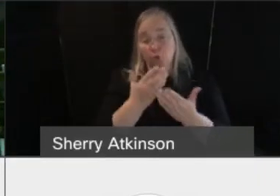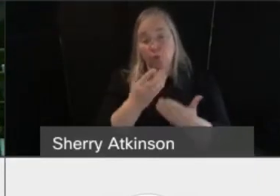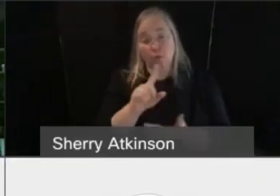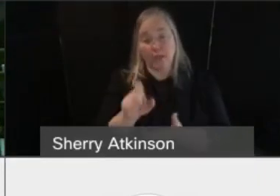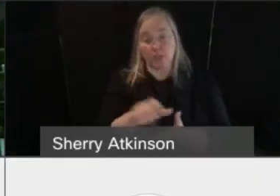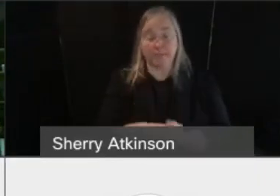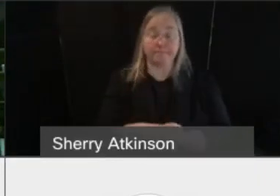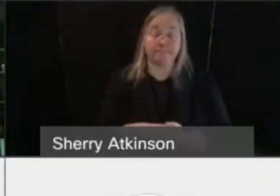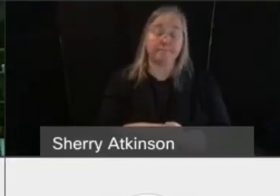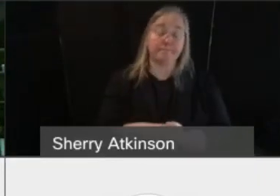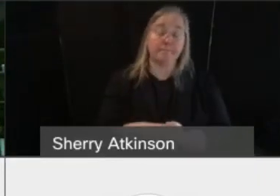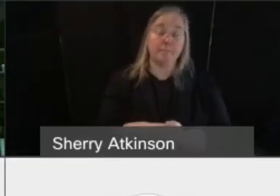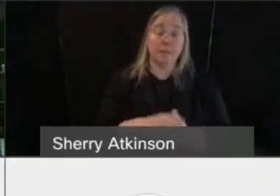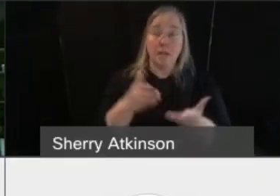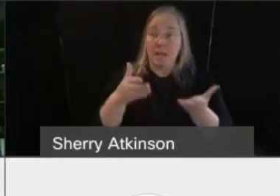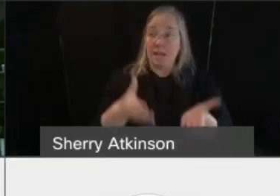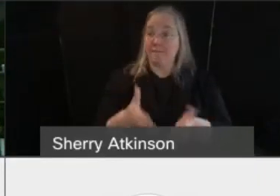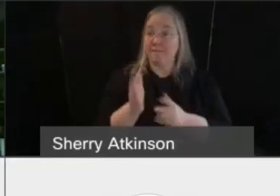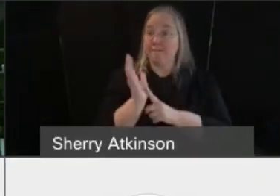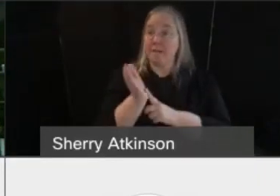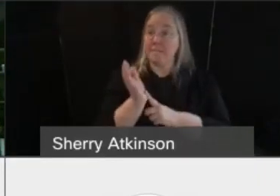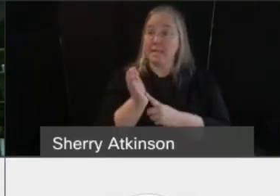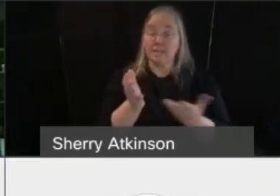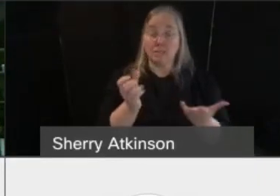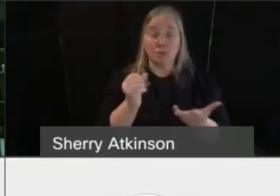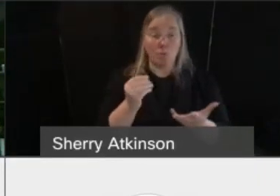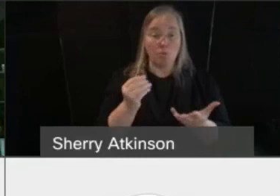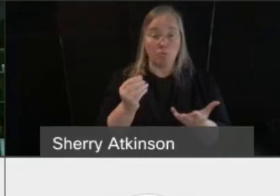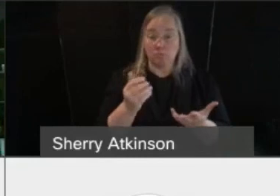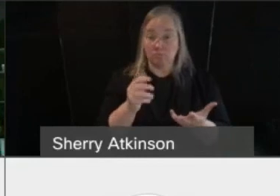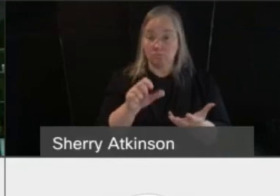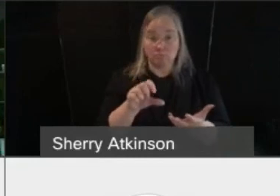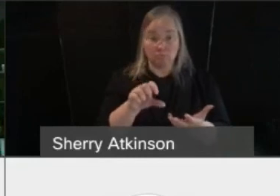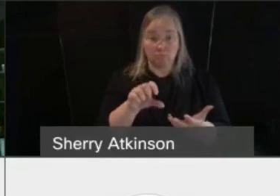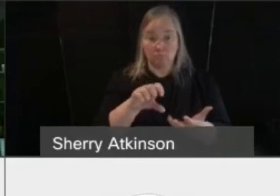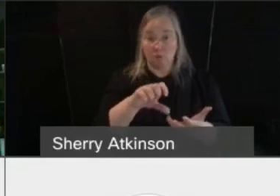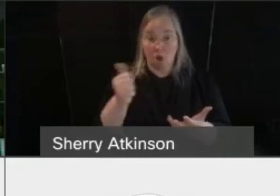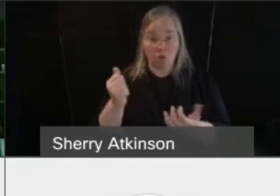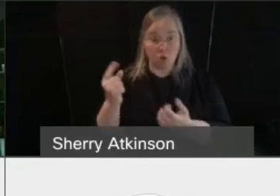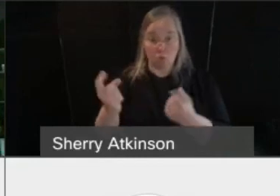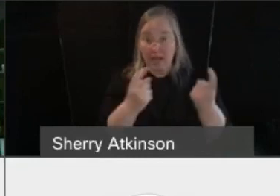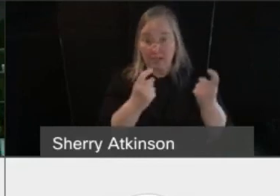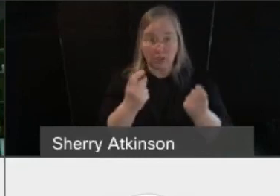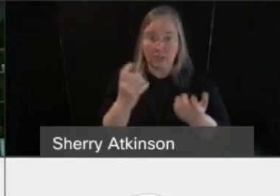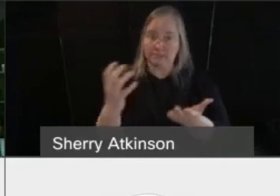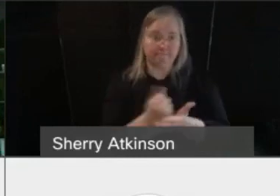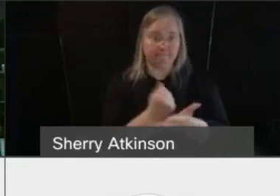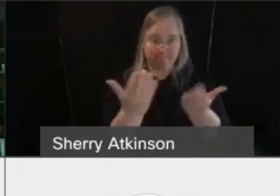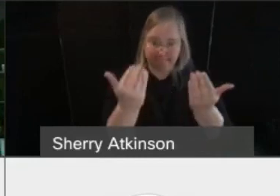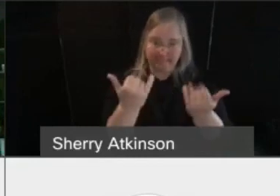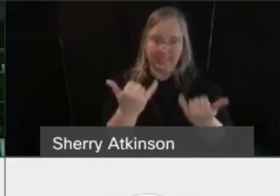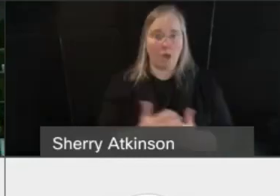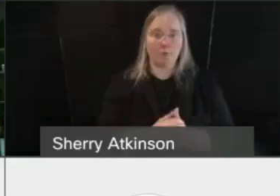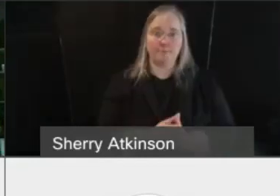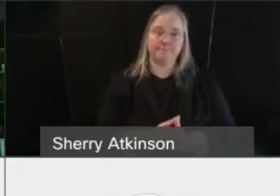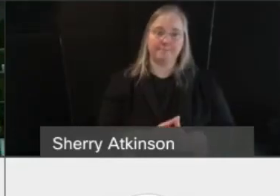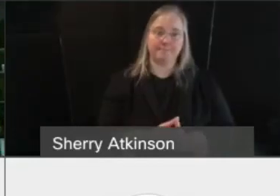We only have 5 minutes, so I want to, anybody else have question, please take the opportunity.